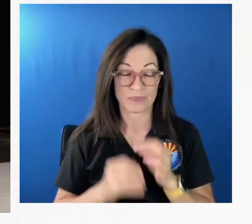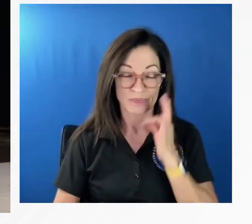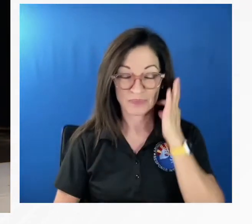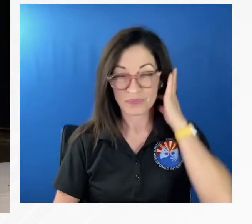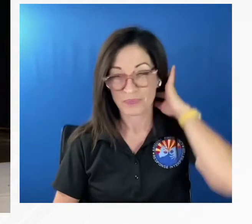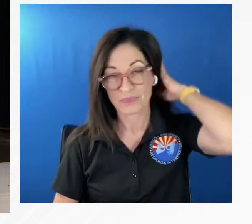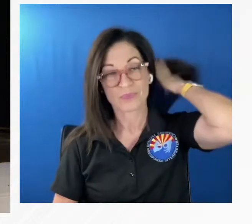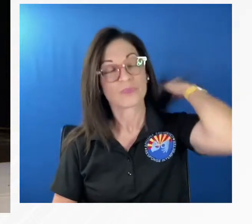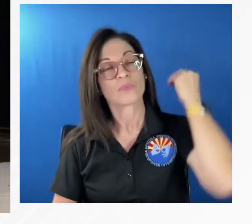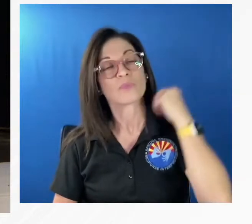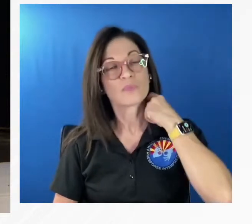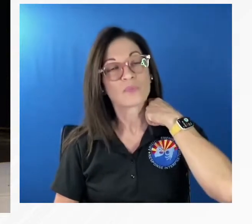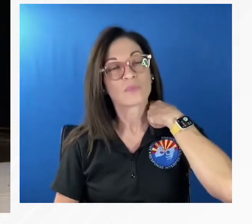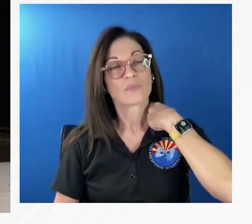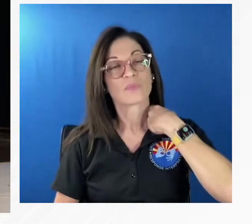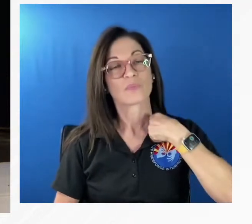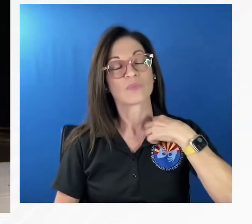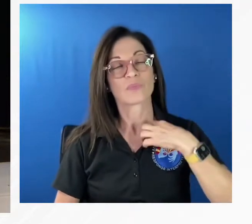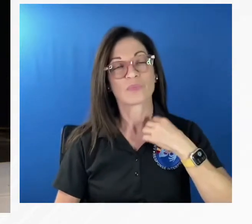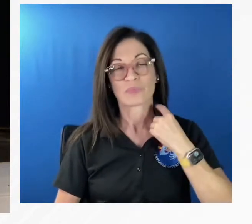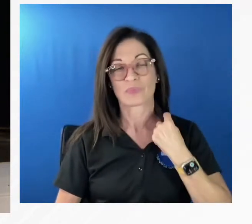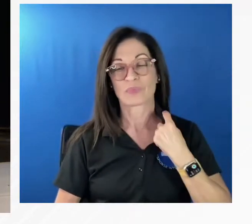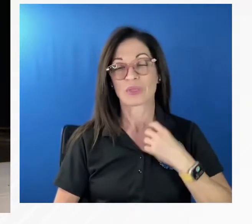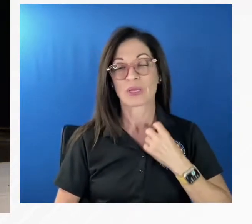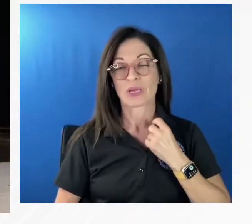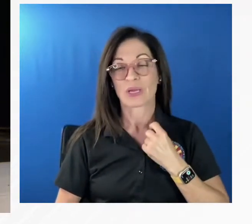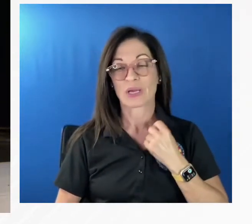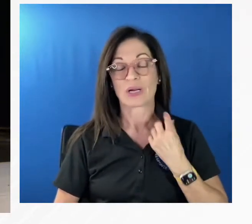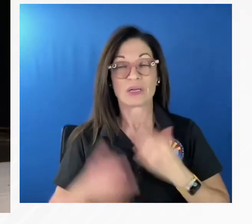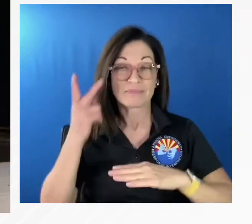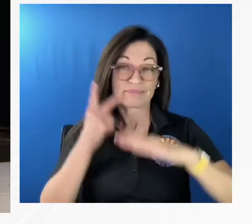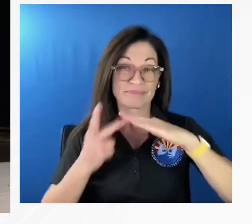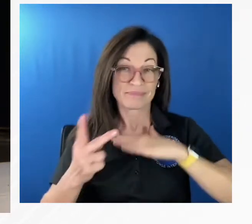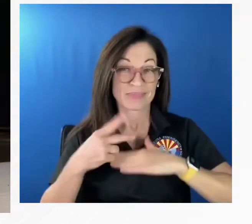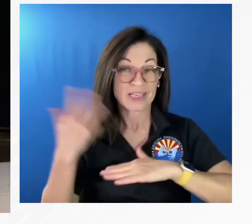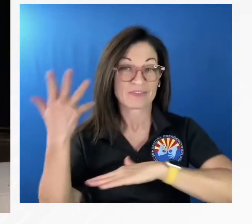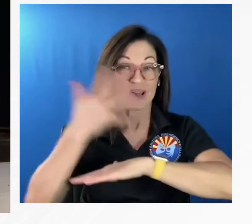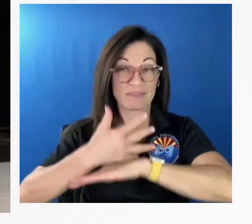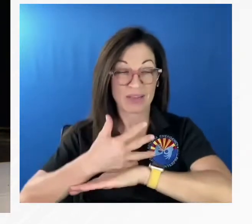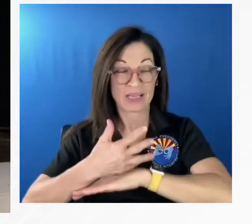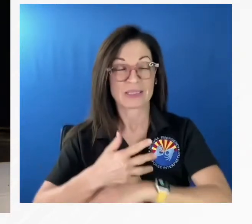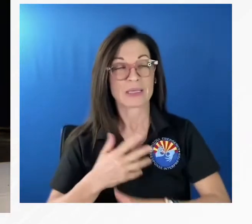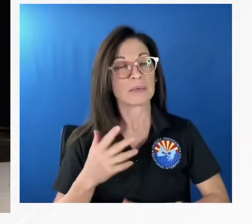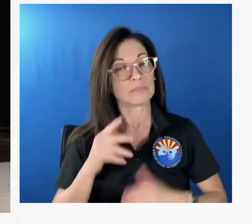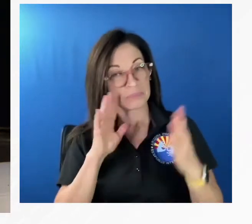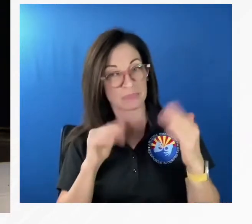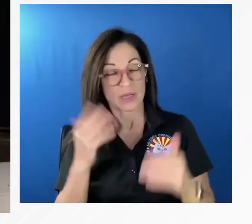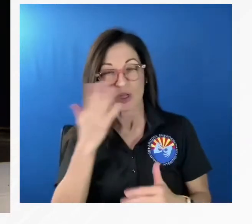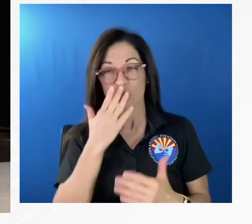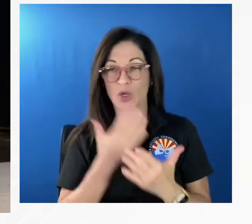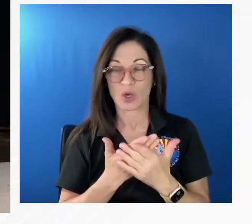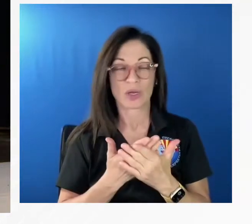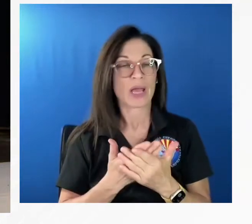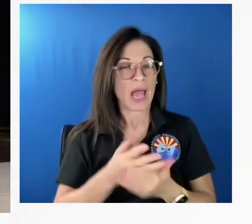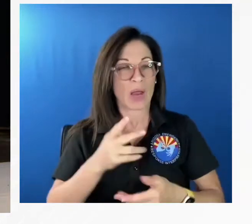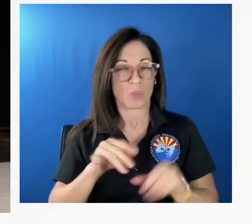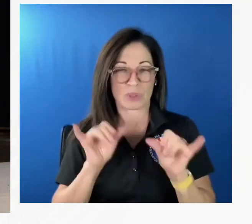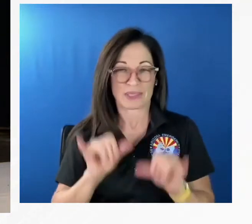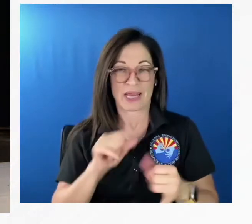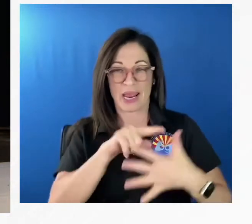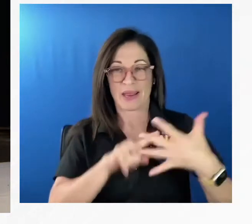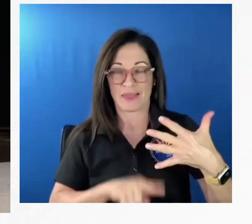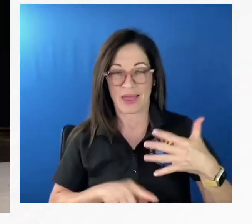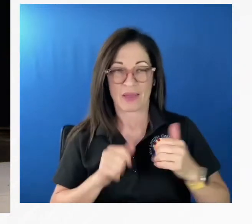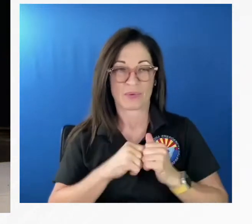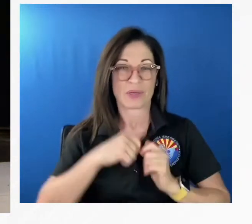The projected period, the next 5 days, is expected to look really good and hold those conditions with the temperature